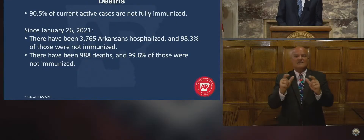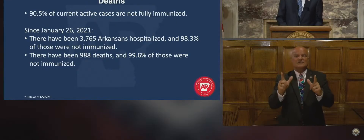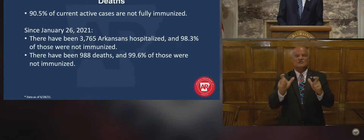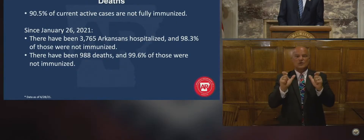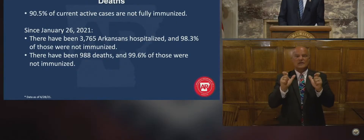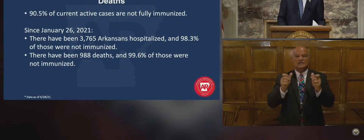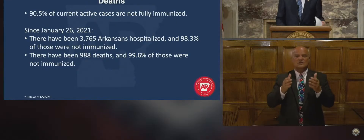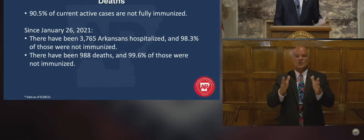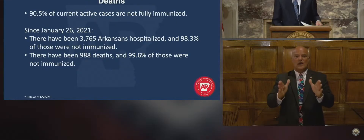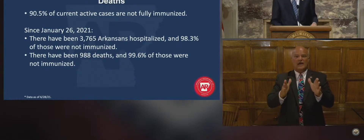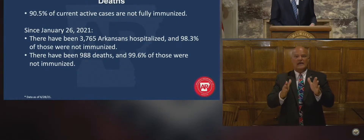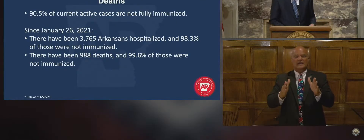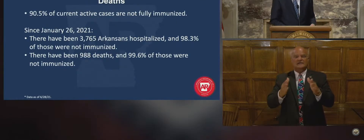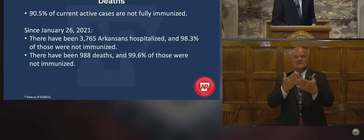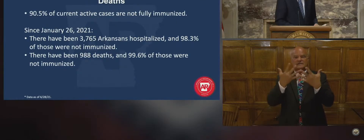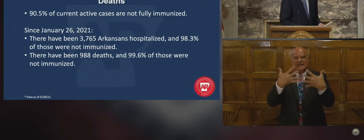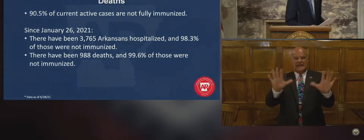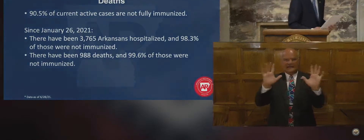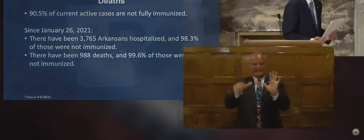this. Dr. Patterson.